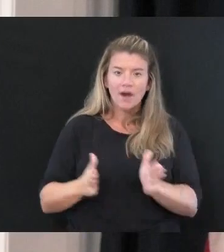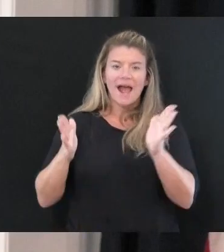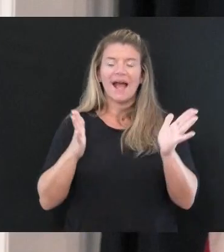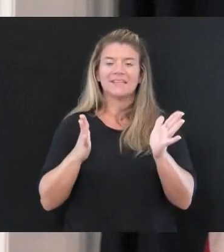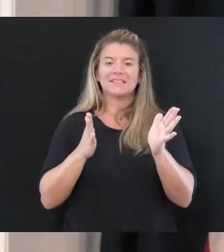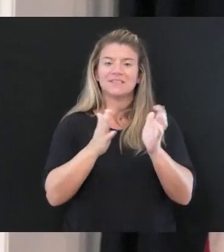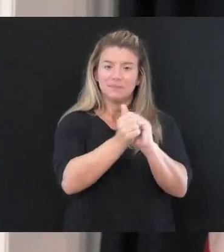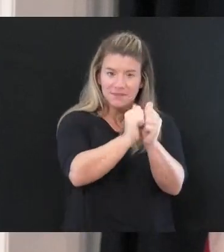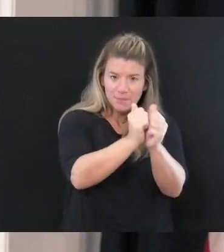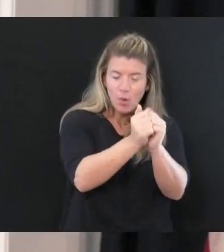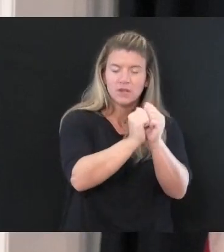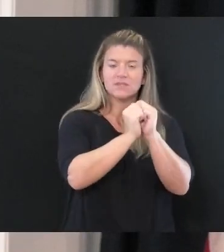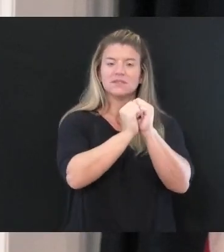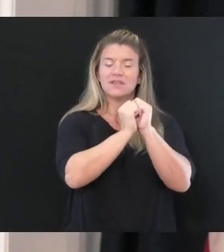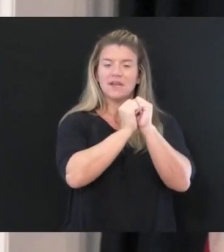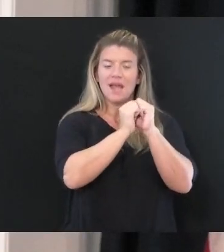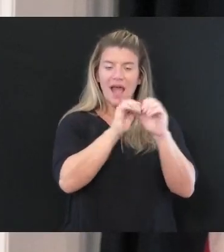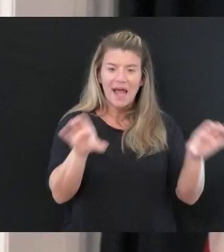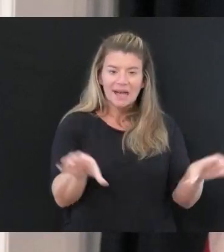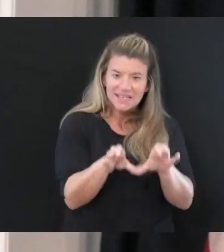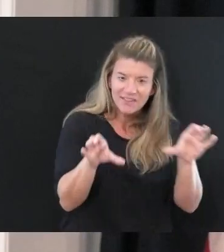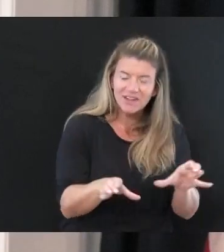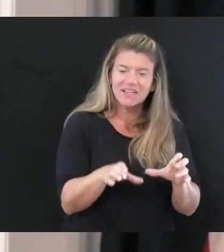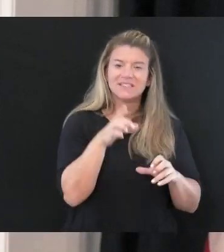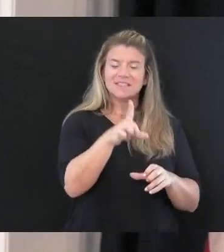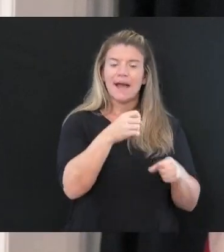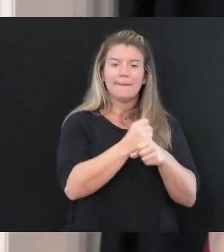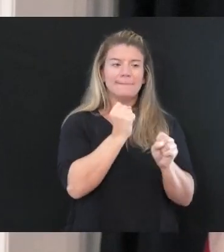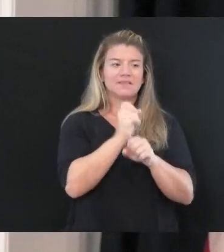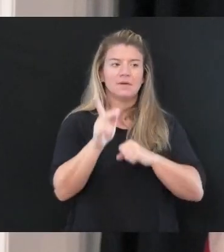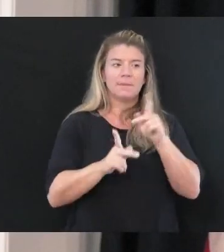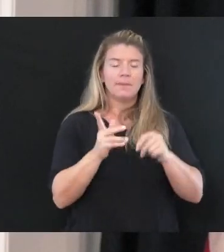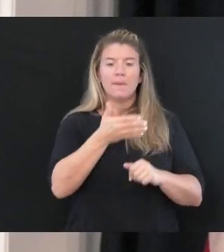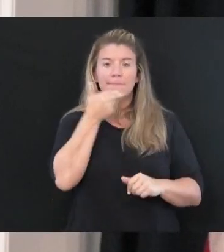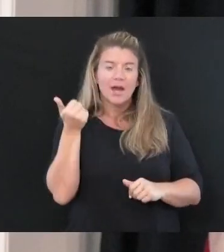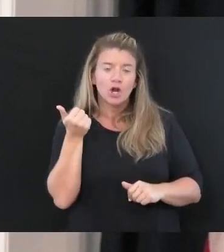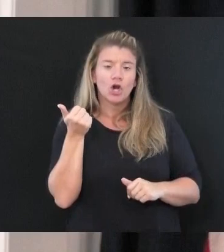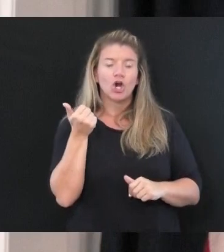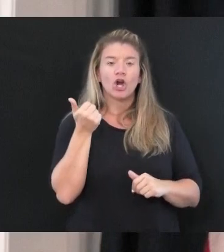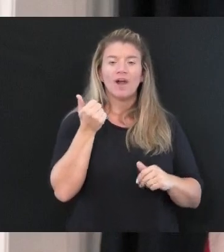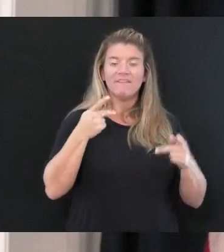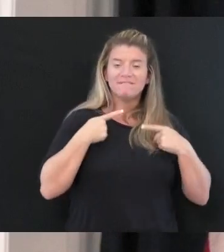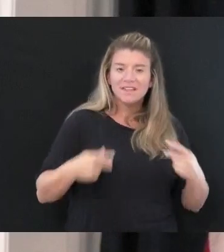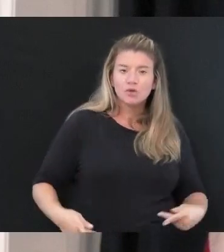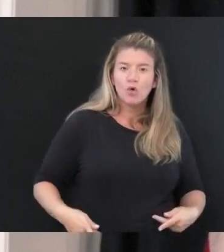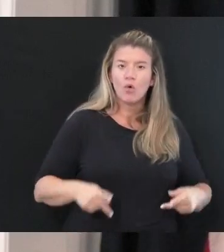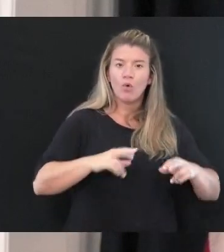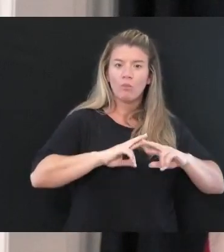know that it's good to have people in better physical condition. We know it teaches the